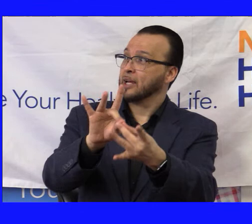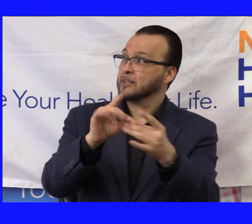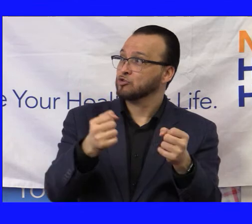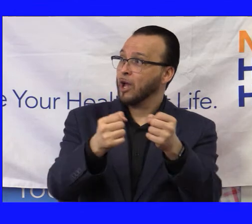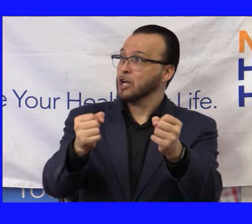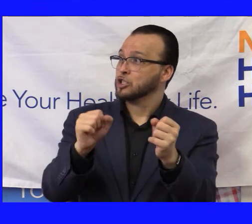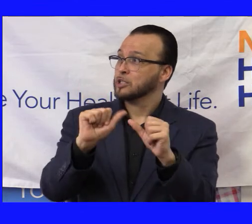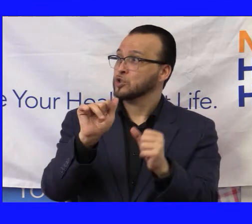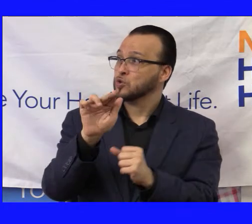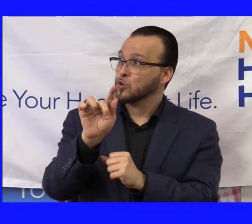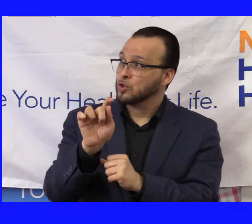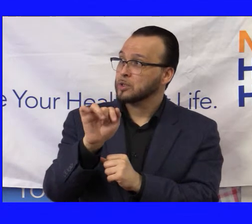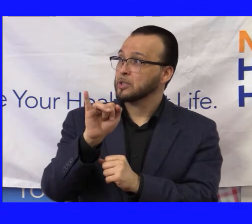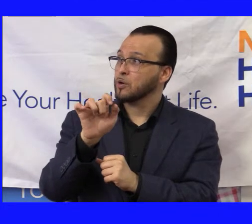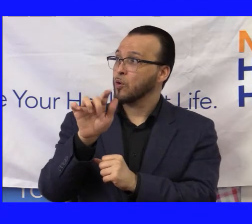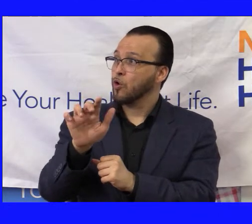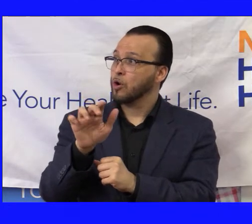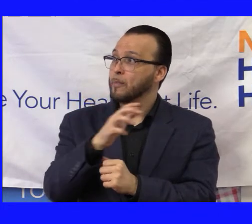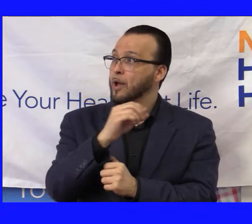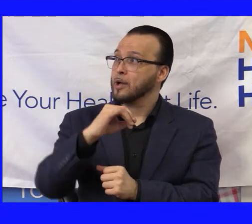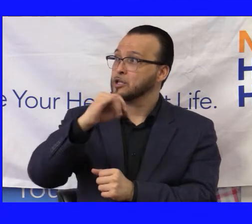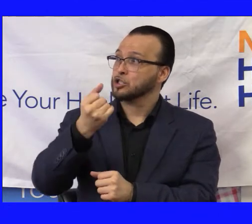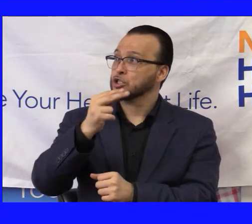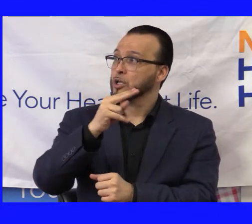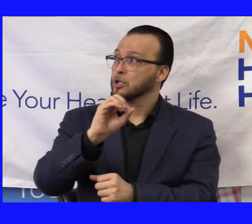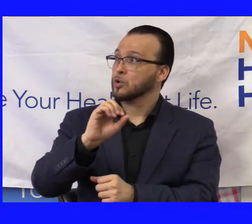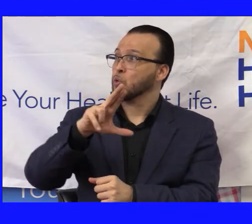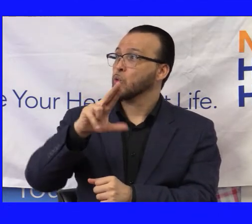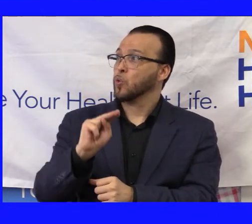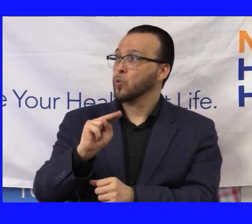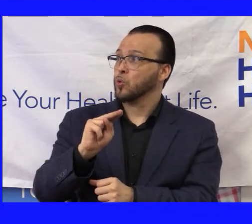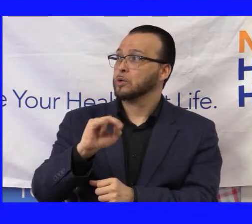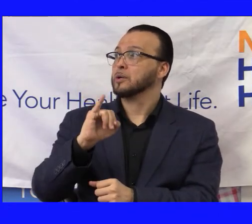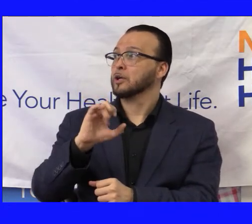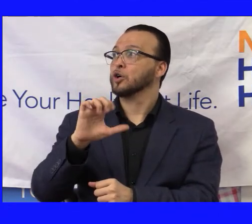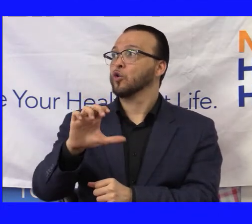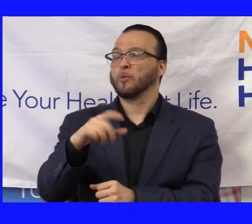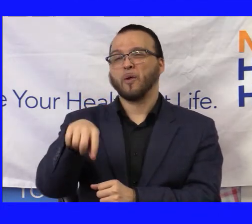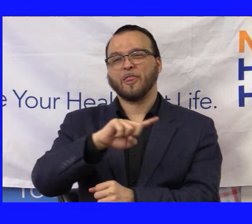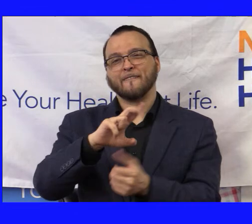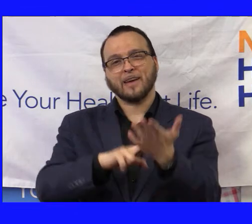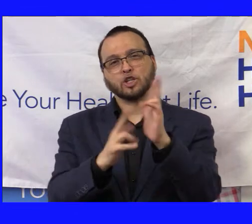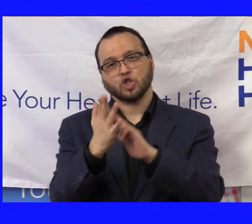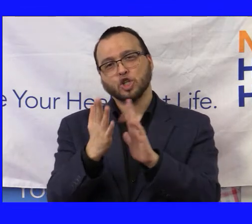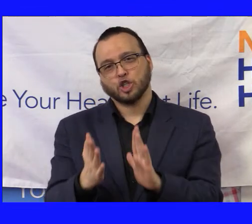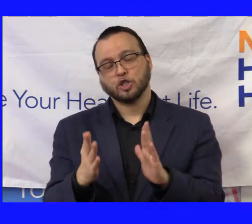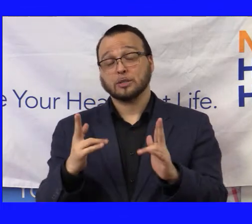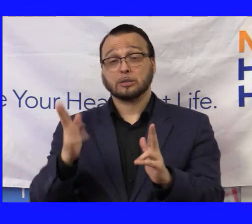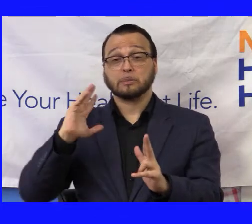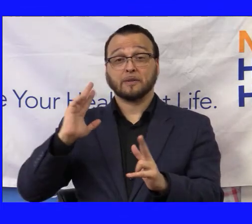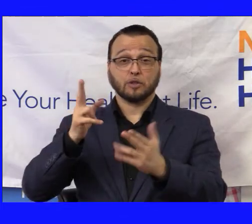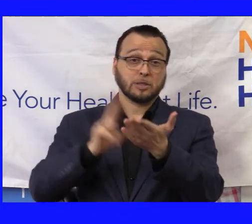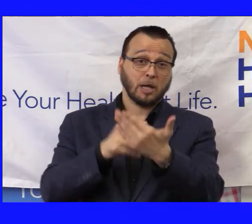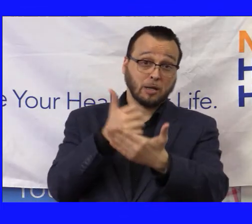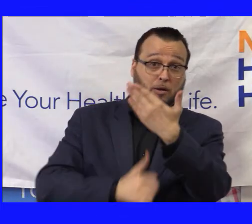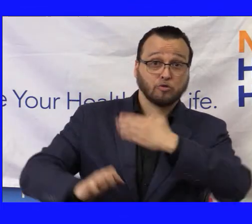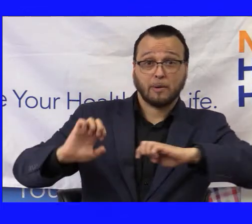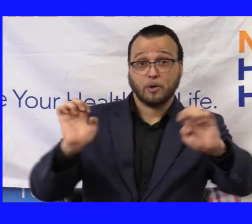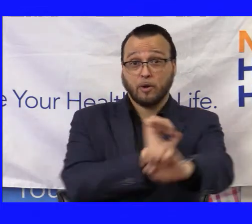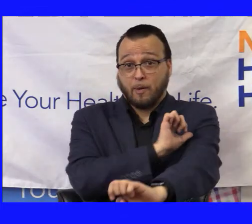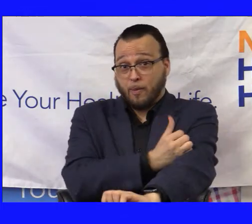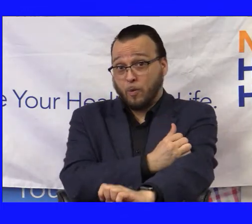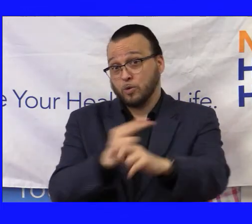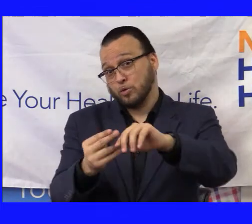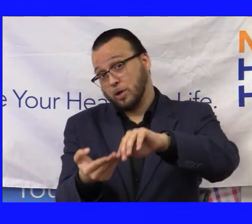Associates Incorporated, and Janoon Incorporated, the vendors, previously signed under emergency authority to increase the total